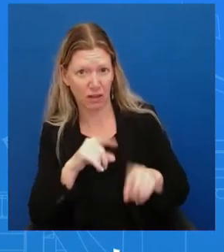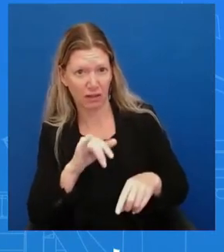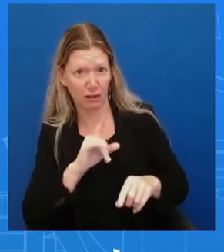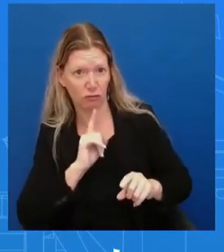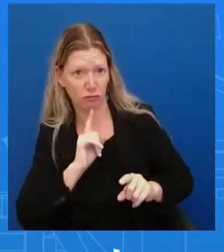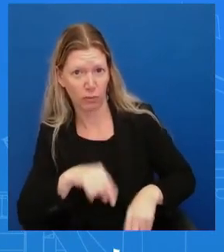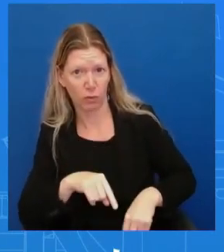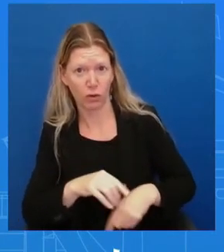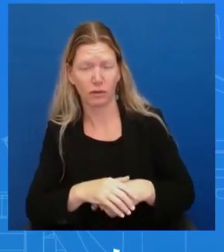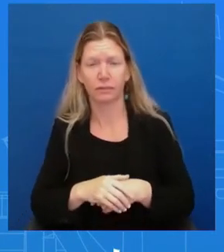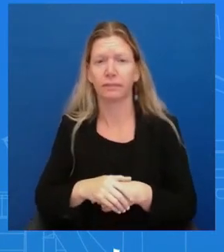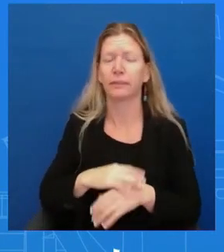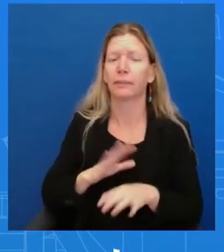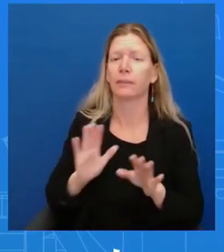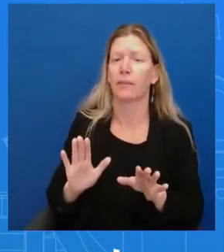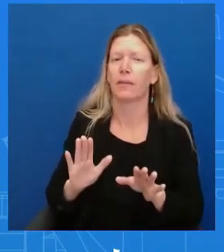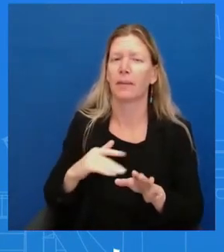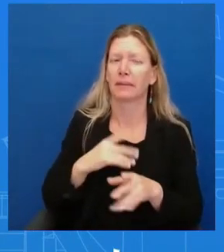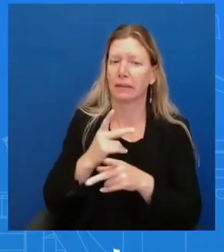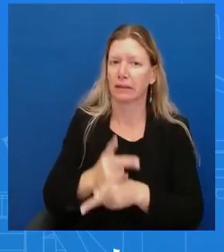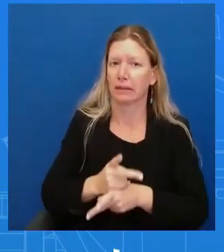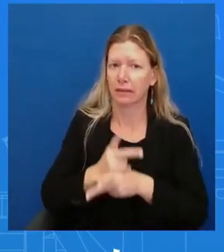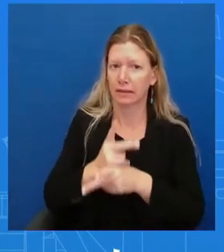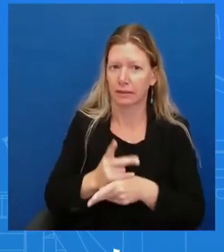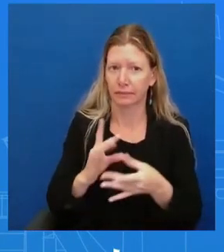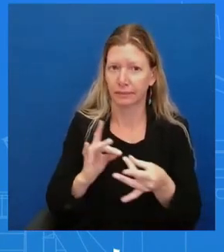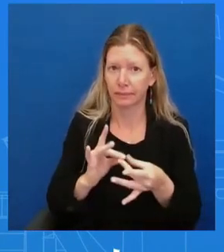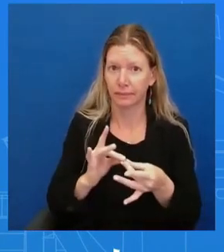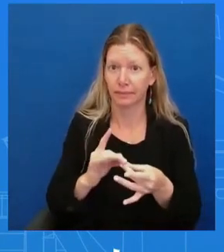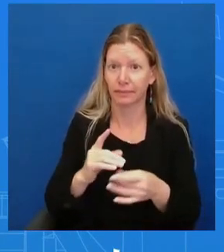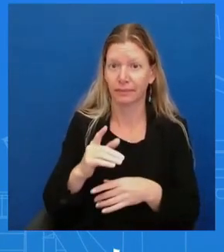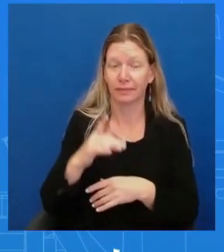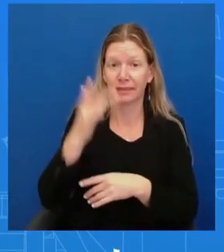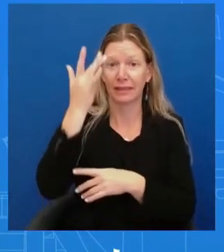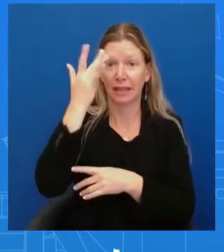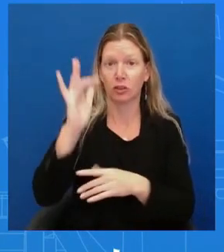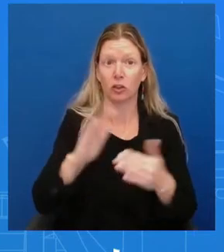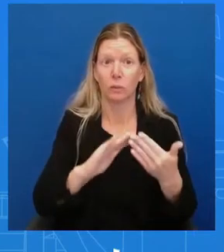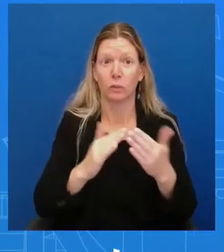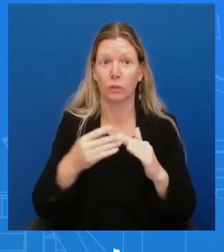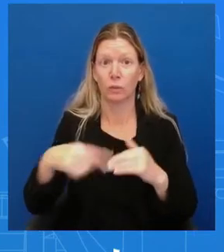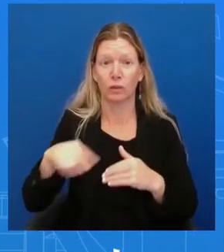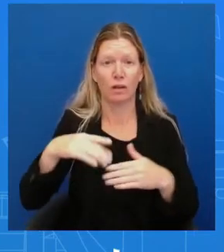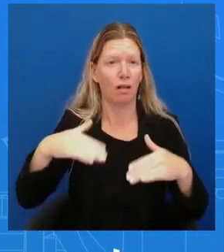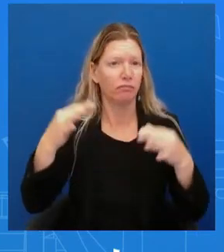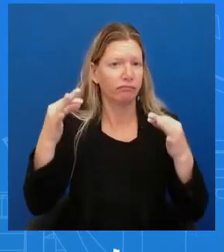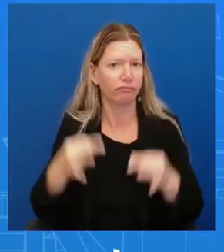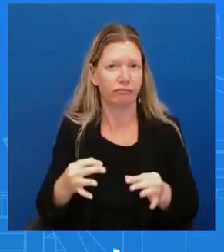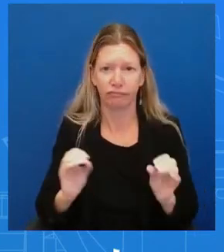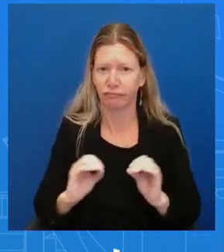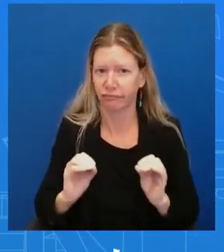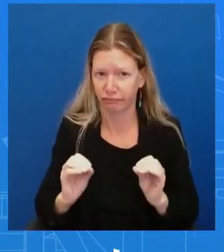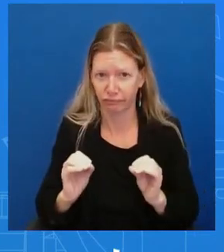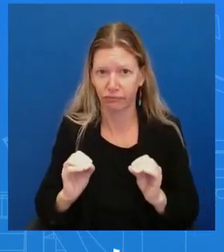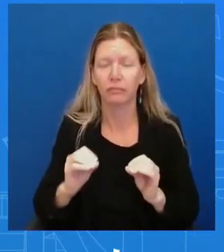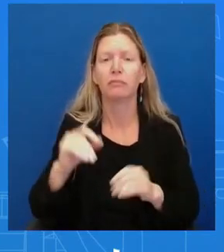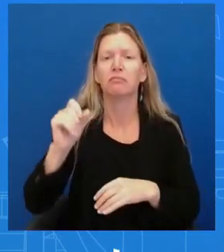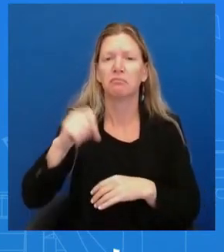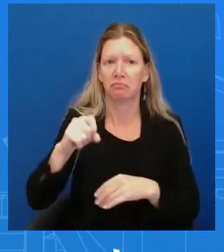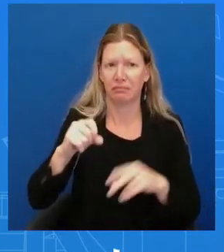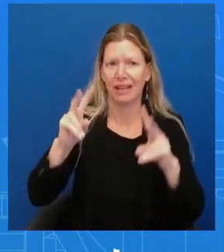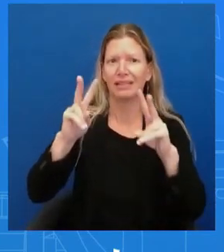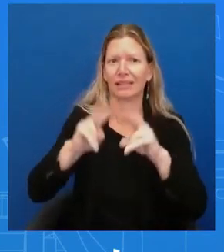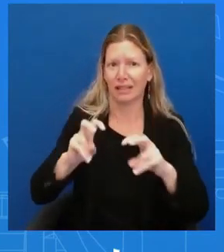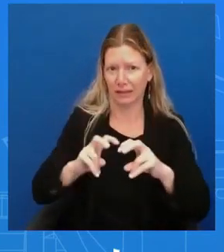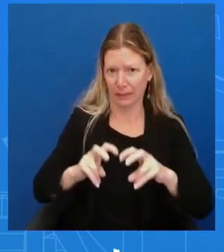not concluded that. Obviously, there was an assessment that intelligence community made, and so I would have to refer you to ODNI on